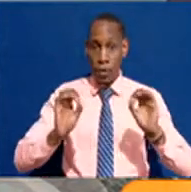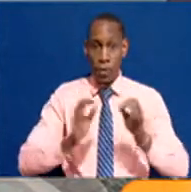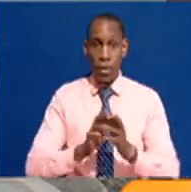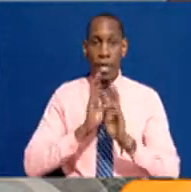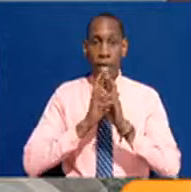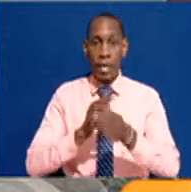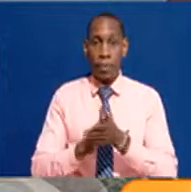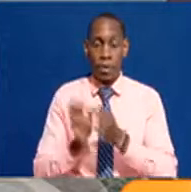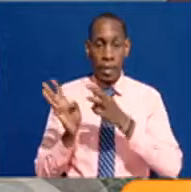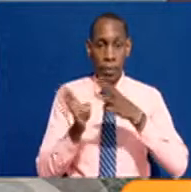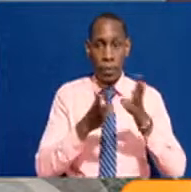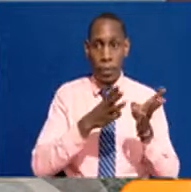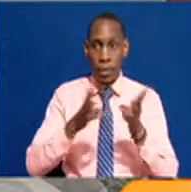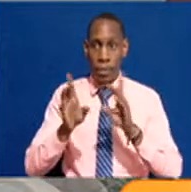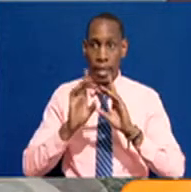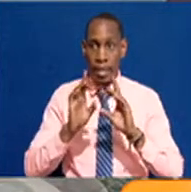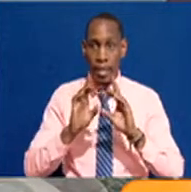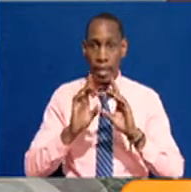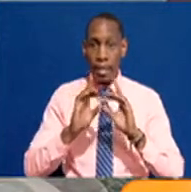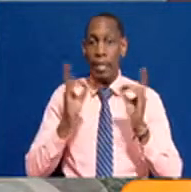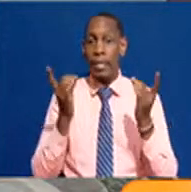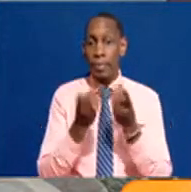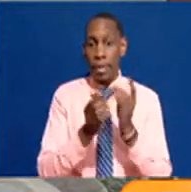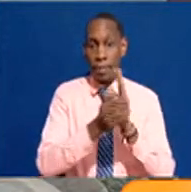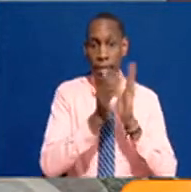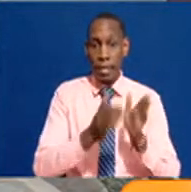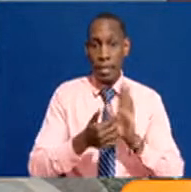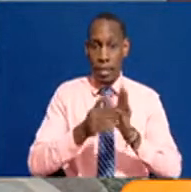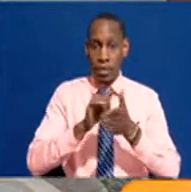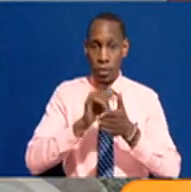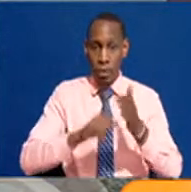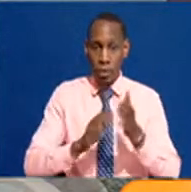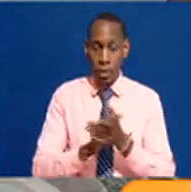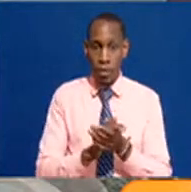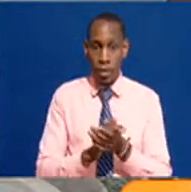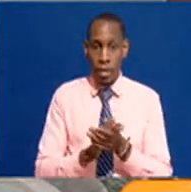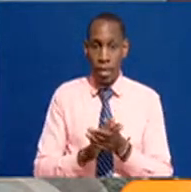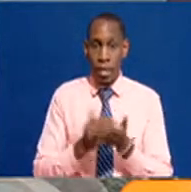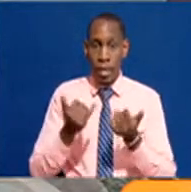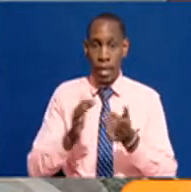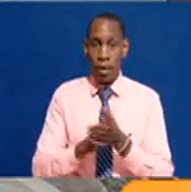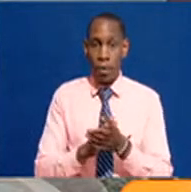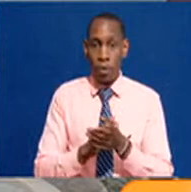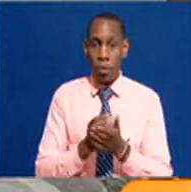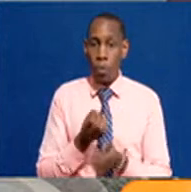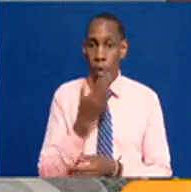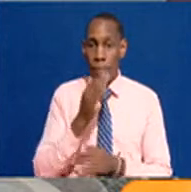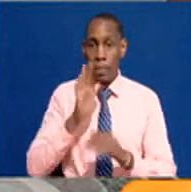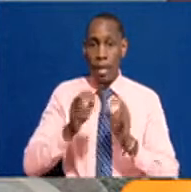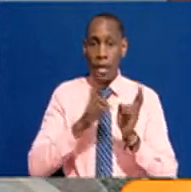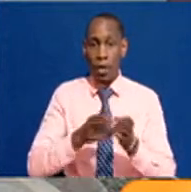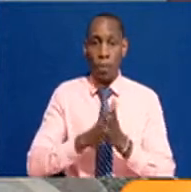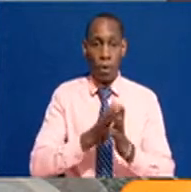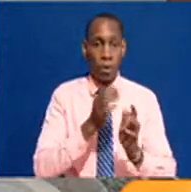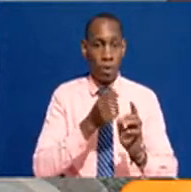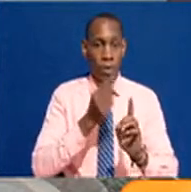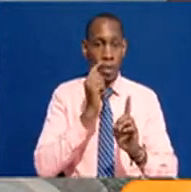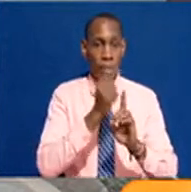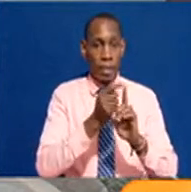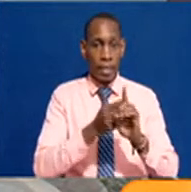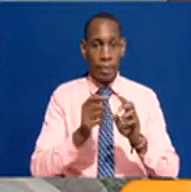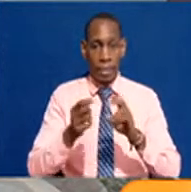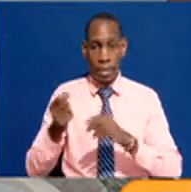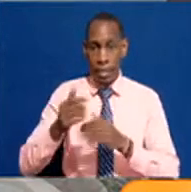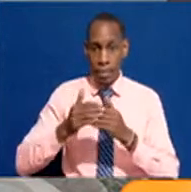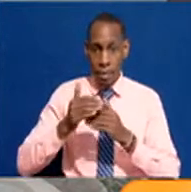report by the meteorological scientists indicates an increased likelihood of warmer than normal temperatures in the coming months,